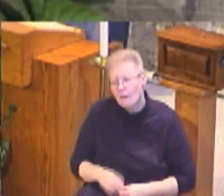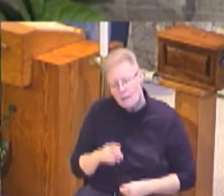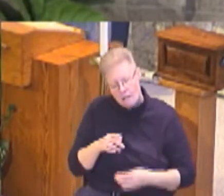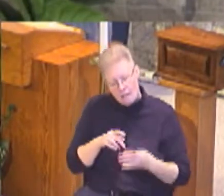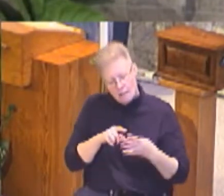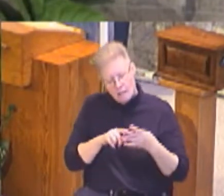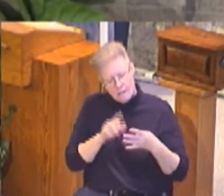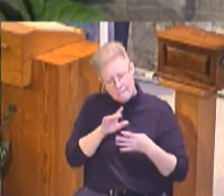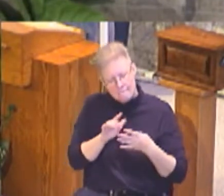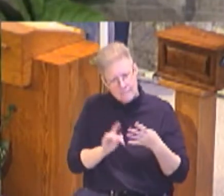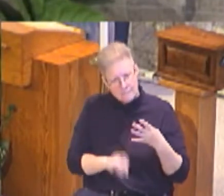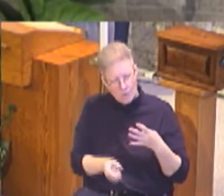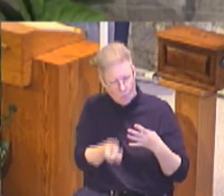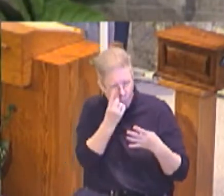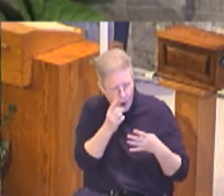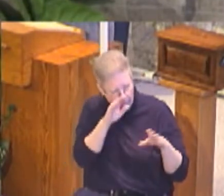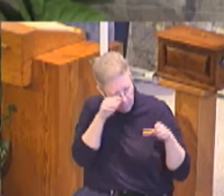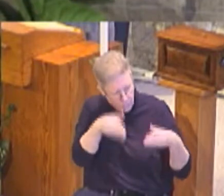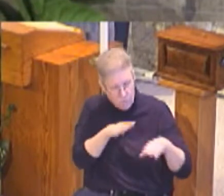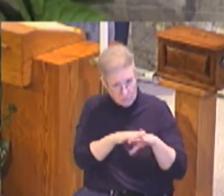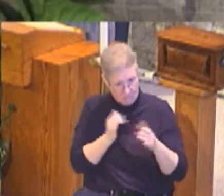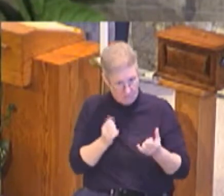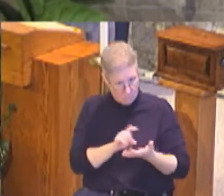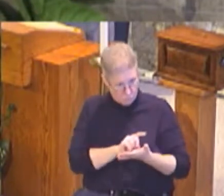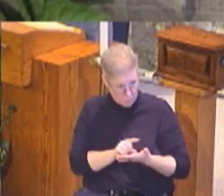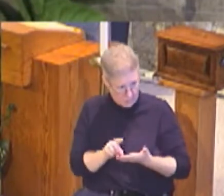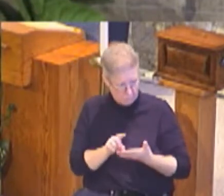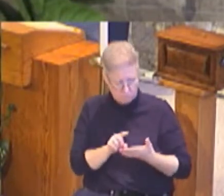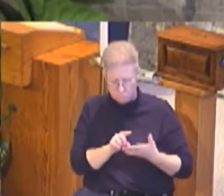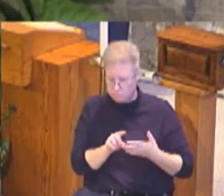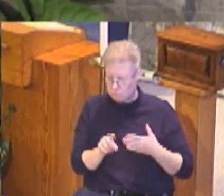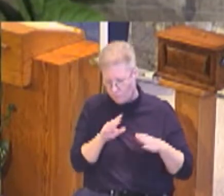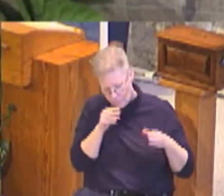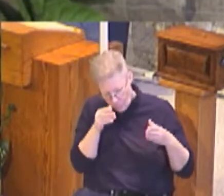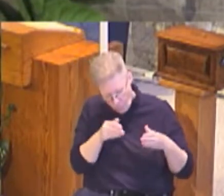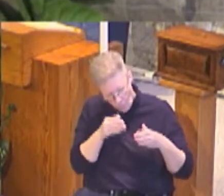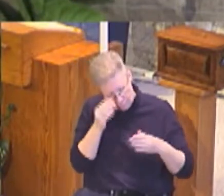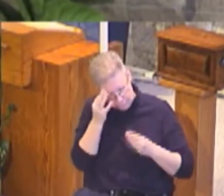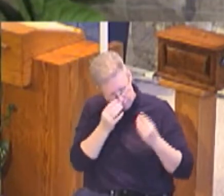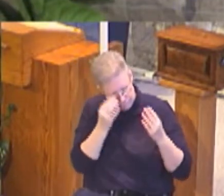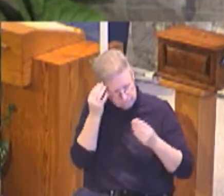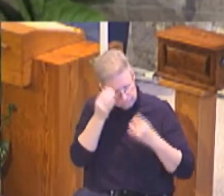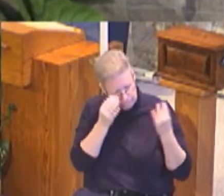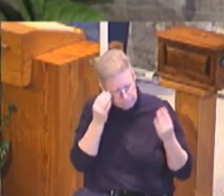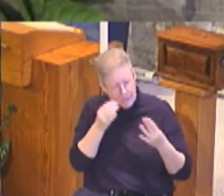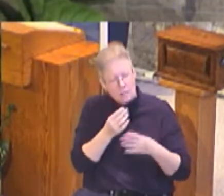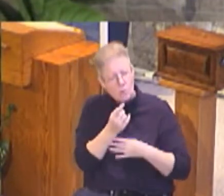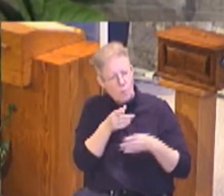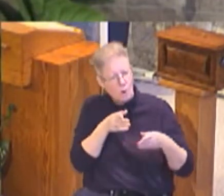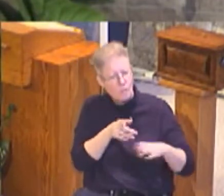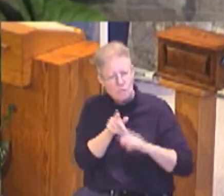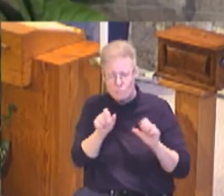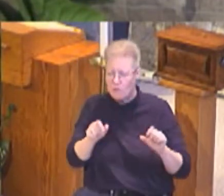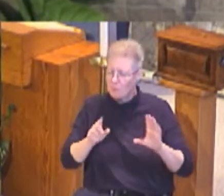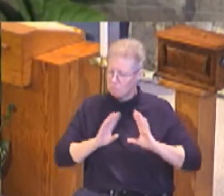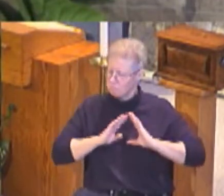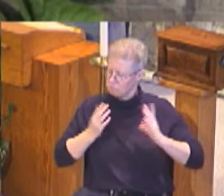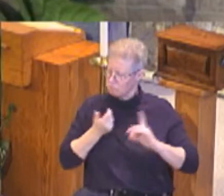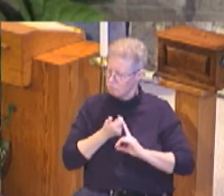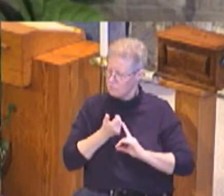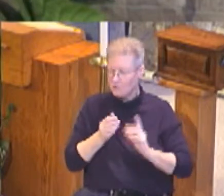this week as one way that you can open more fully to receive God's love. Whichever one of these